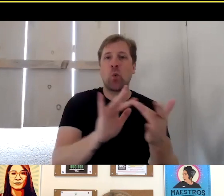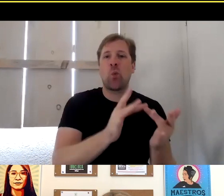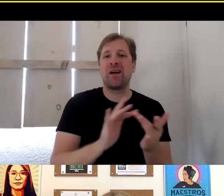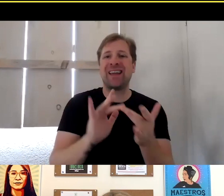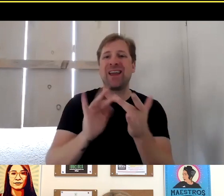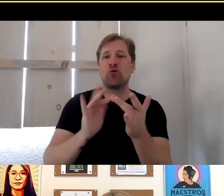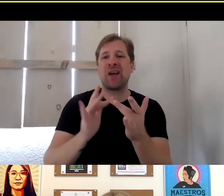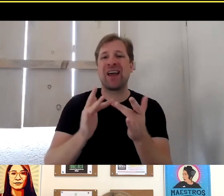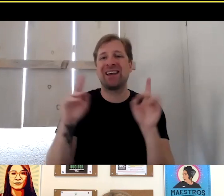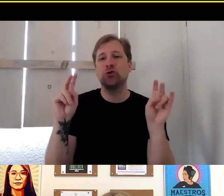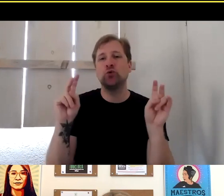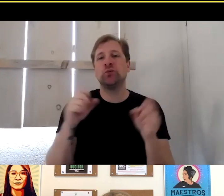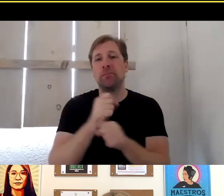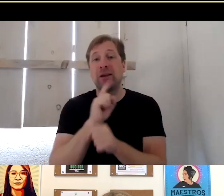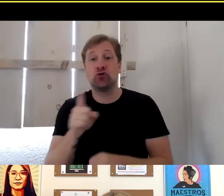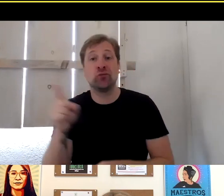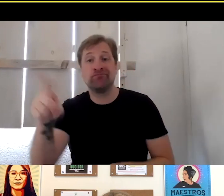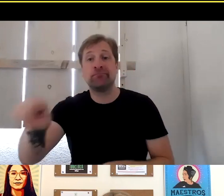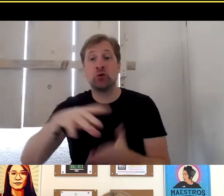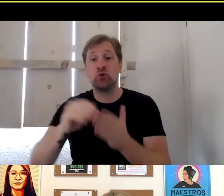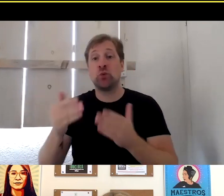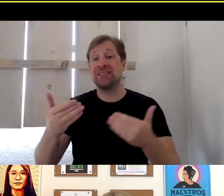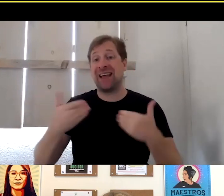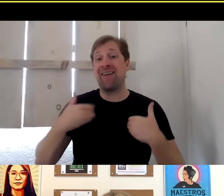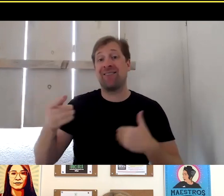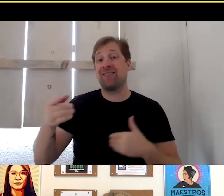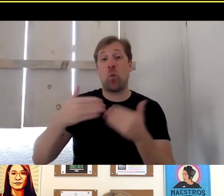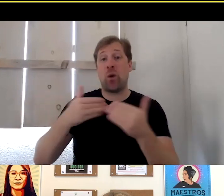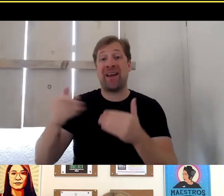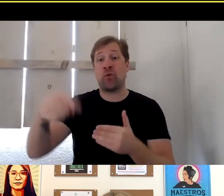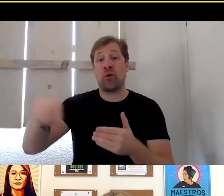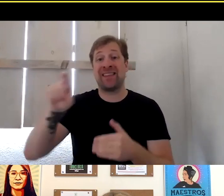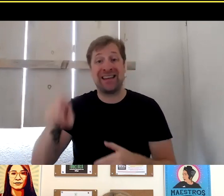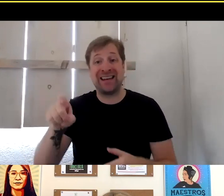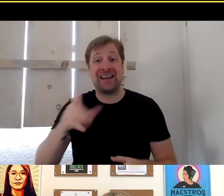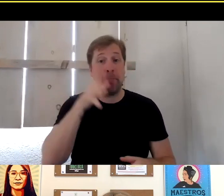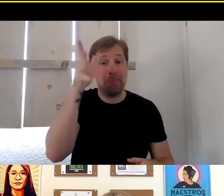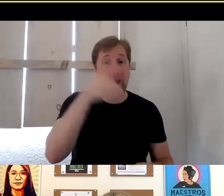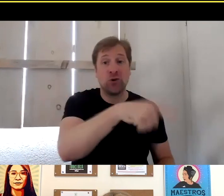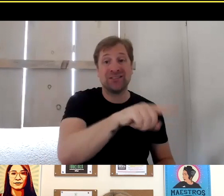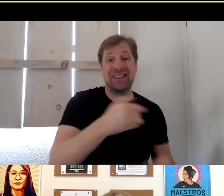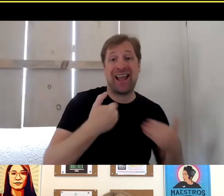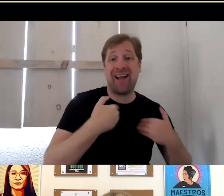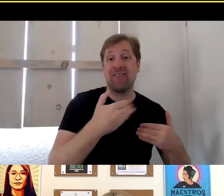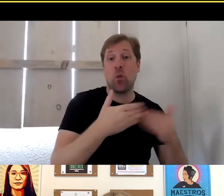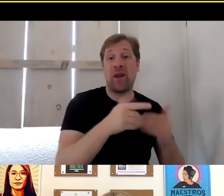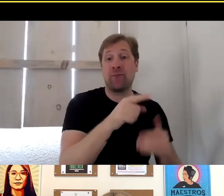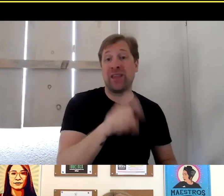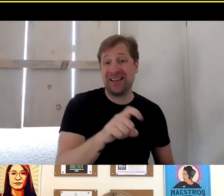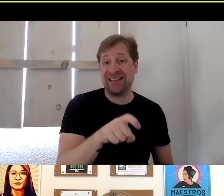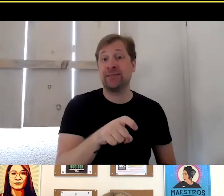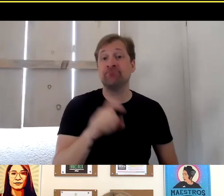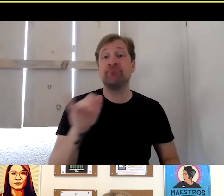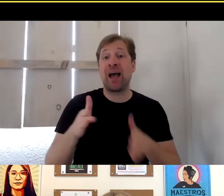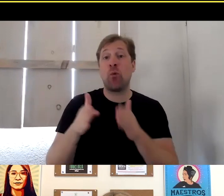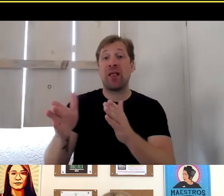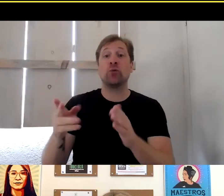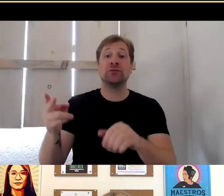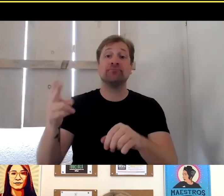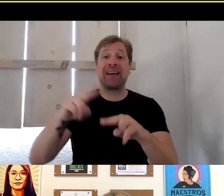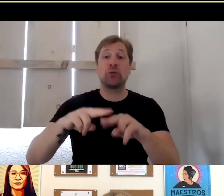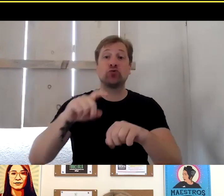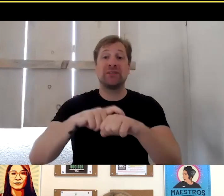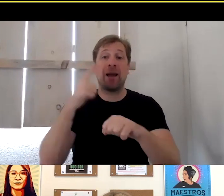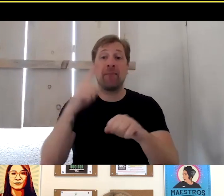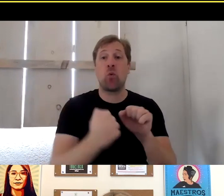issues and make sure that our students have what they need and parents have what they need. And it also allows time to